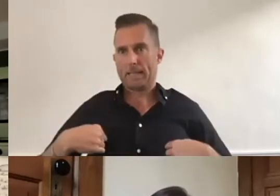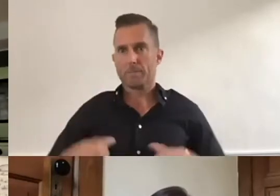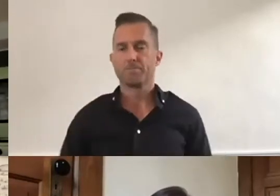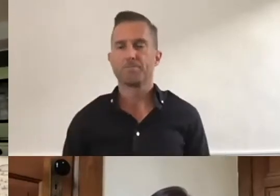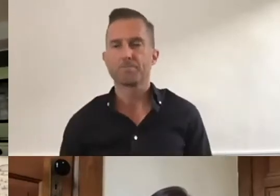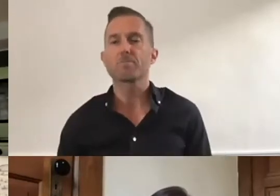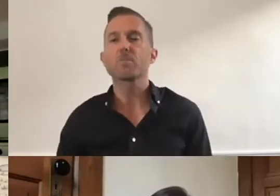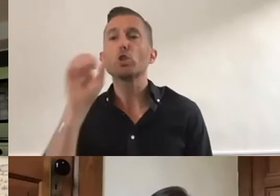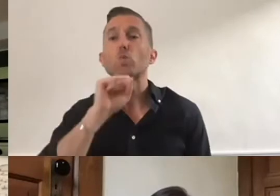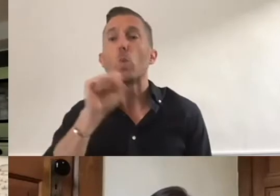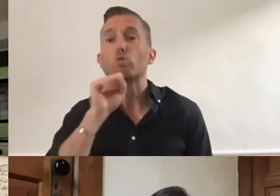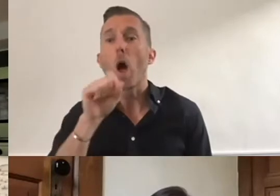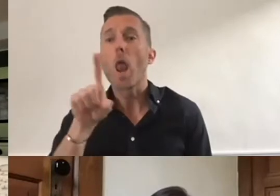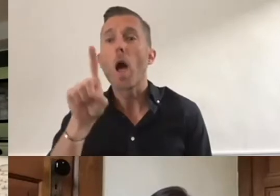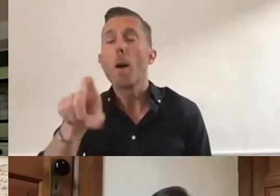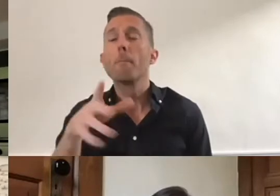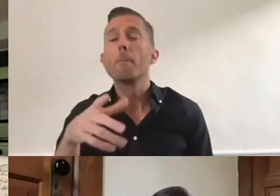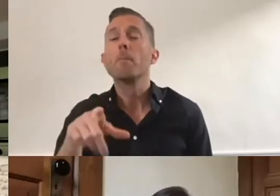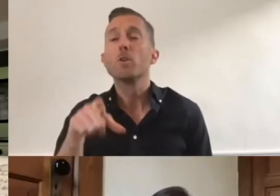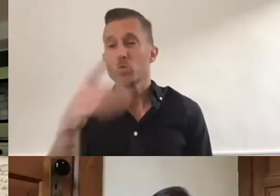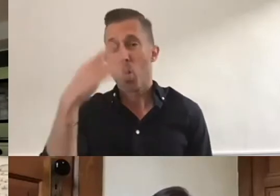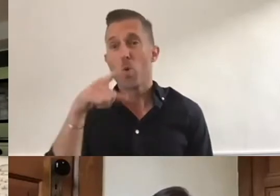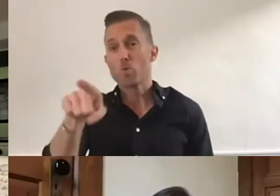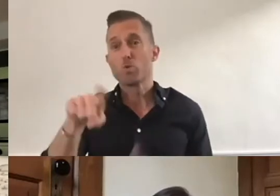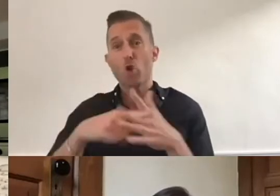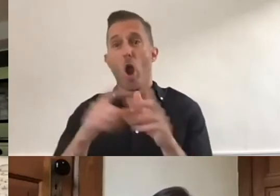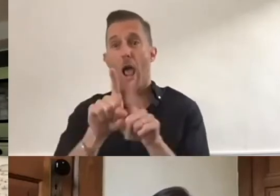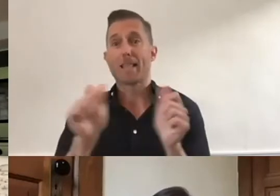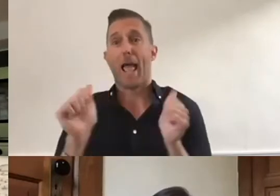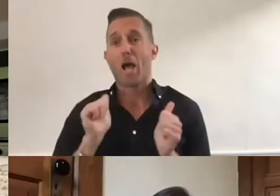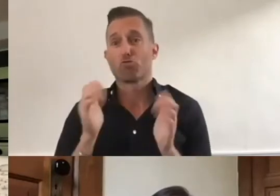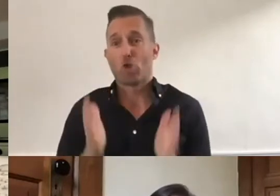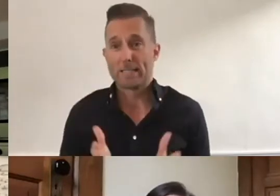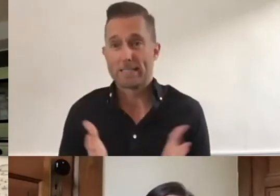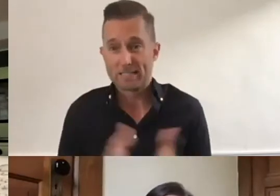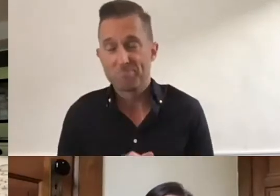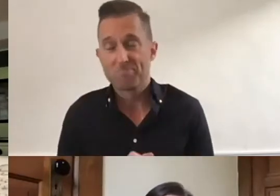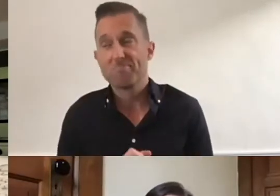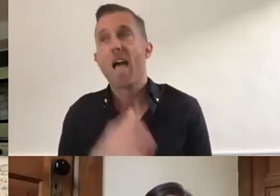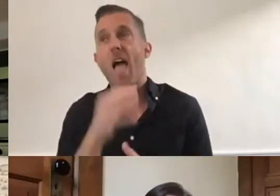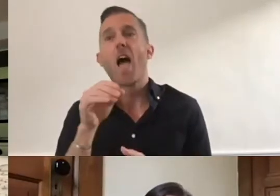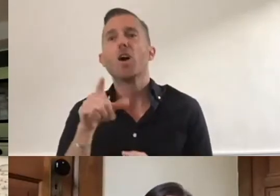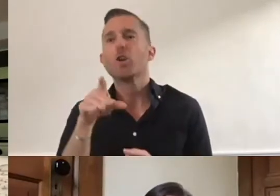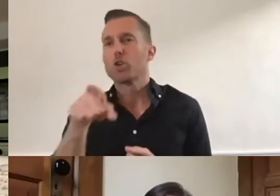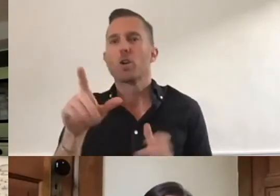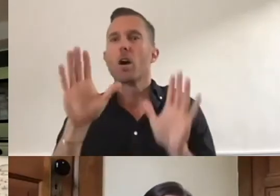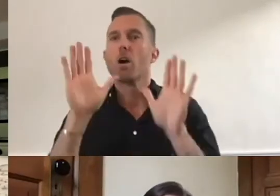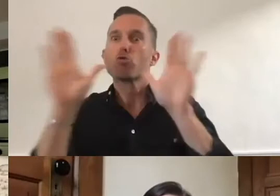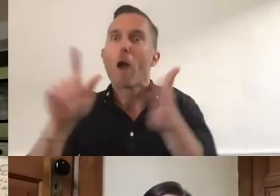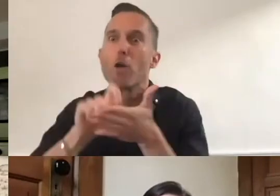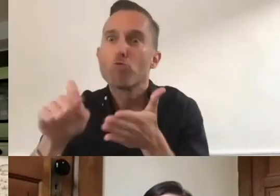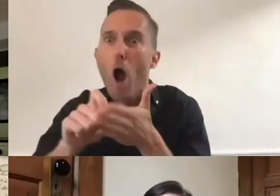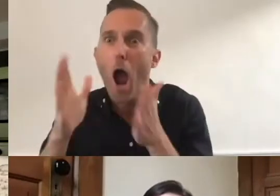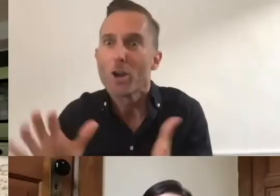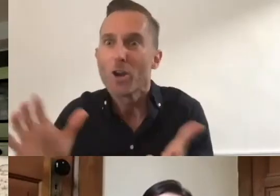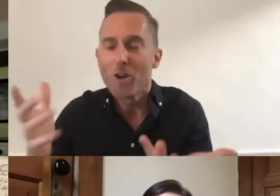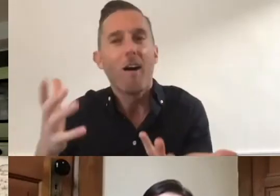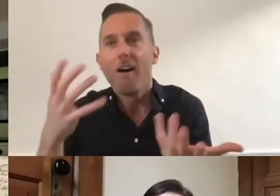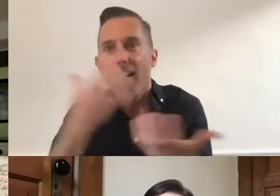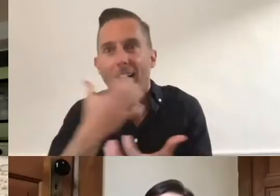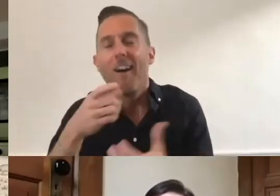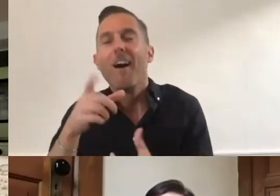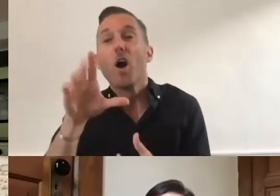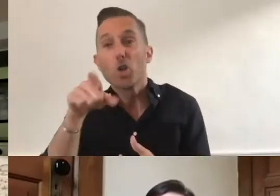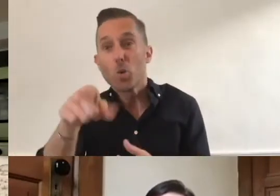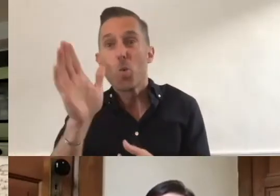Shoshannah, you know, you started as an actress and you're such a good writer. Are you going to